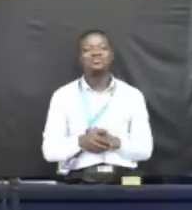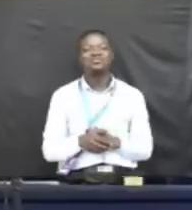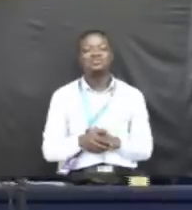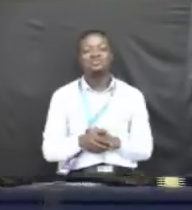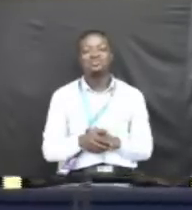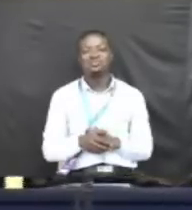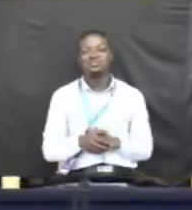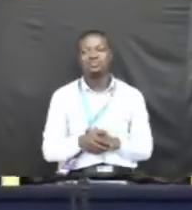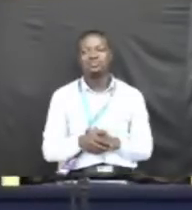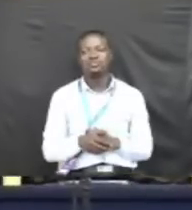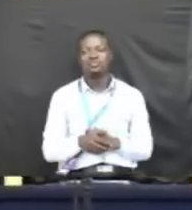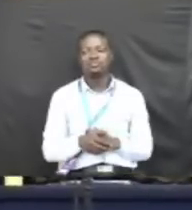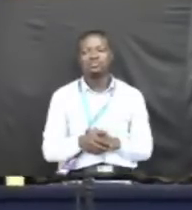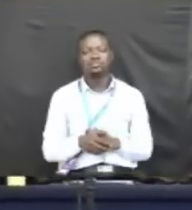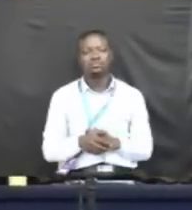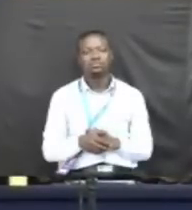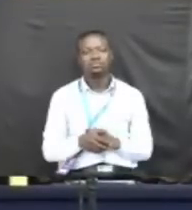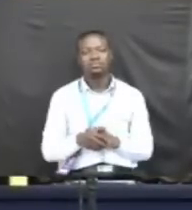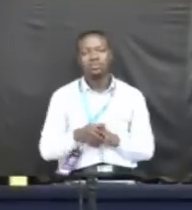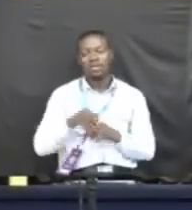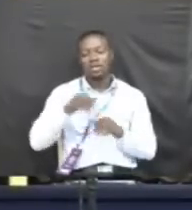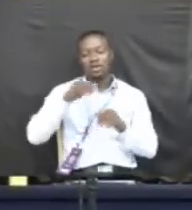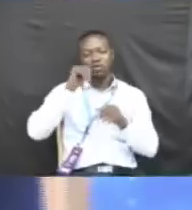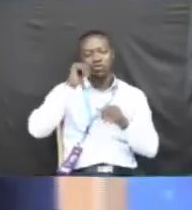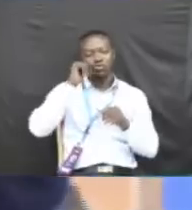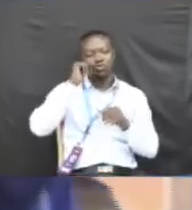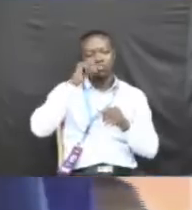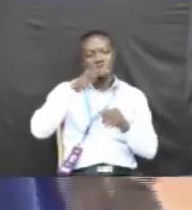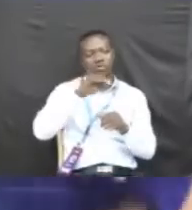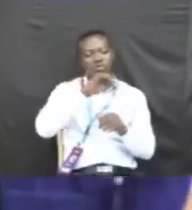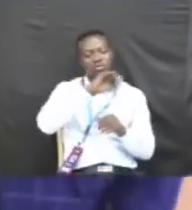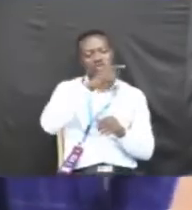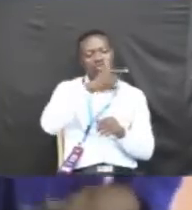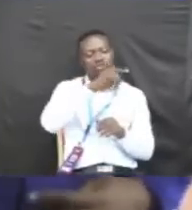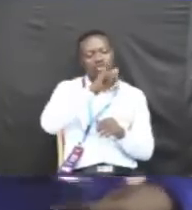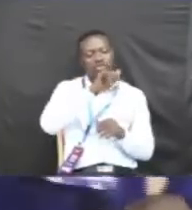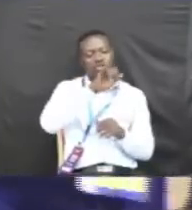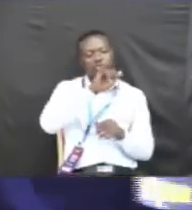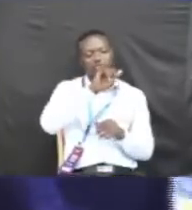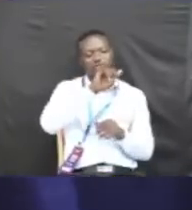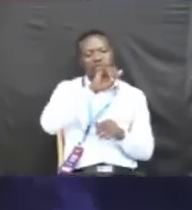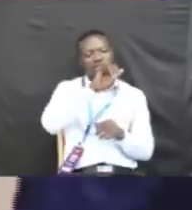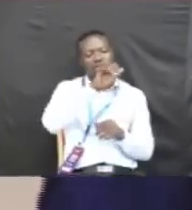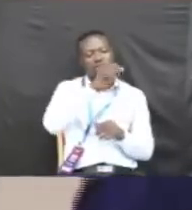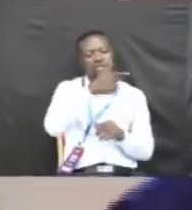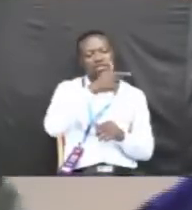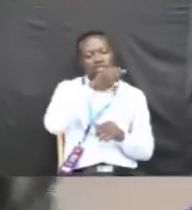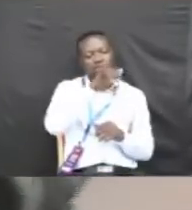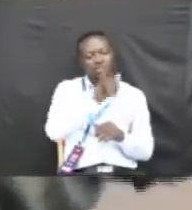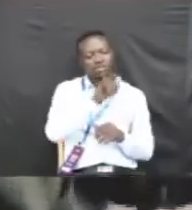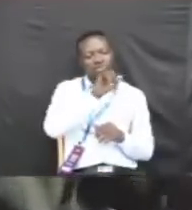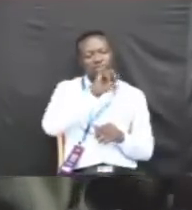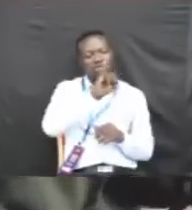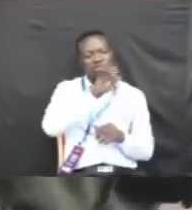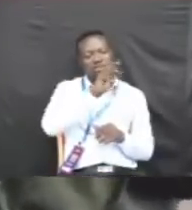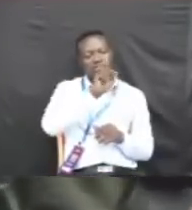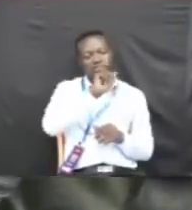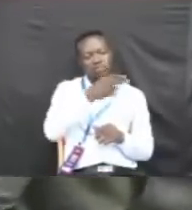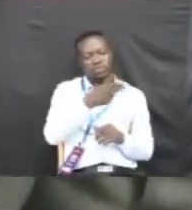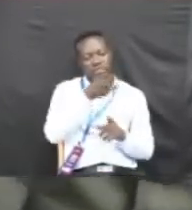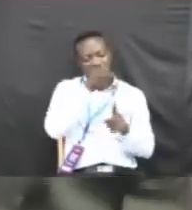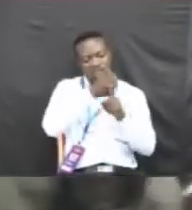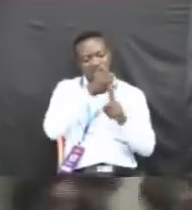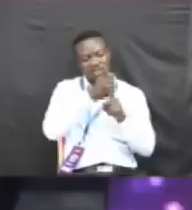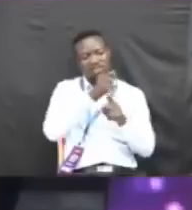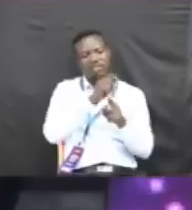Miss May Tim of Tantra Hill Worship Center Achimo area